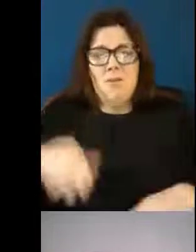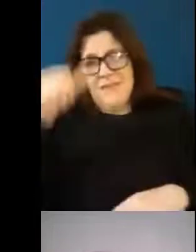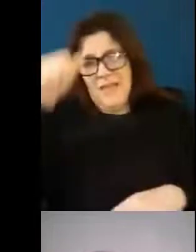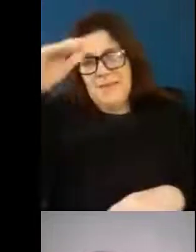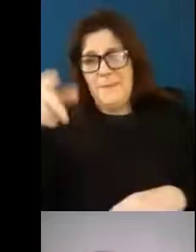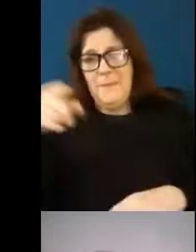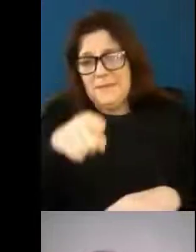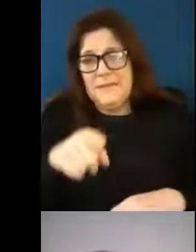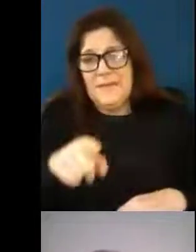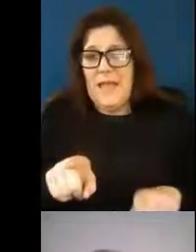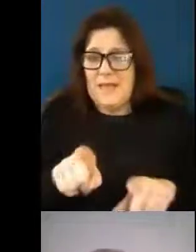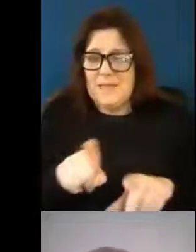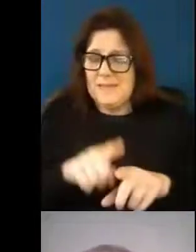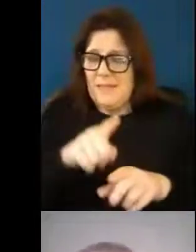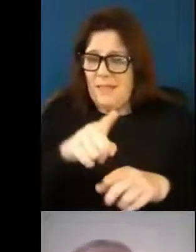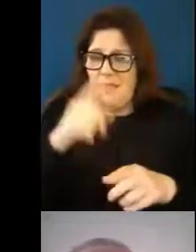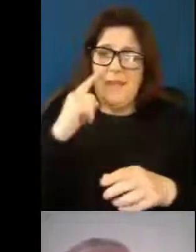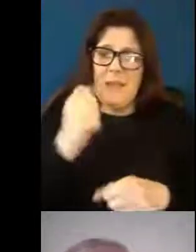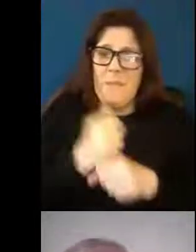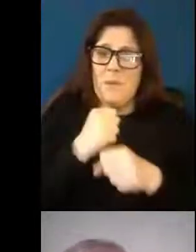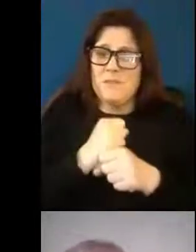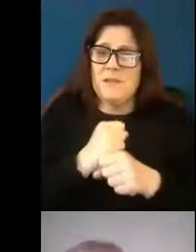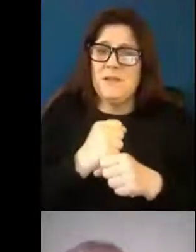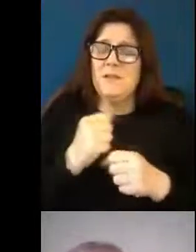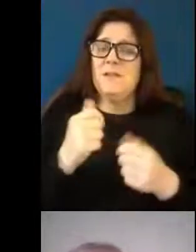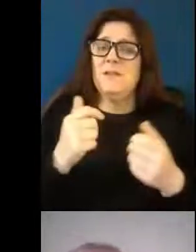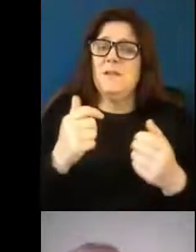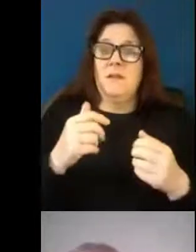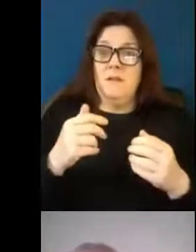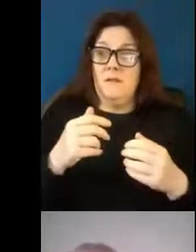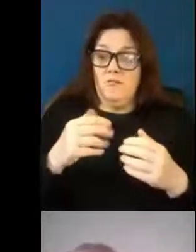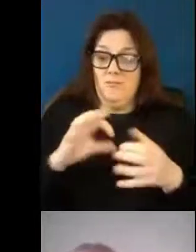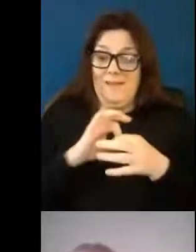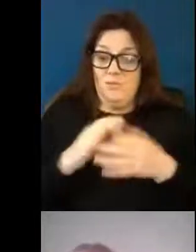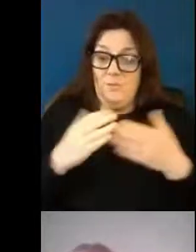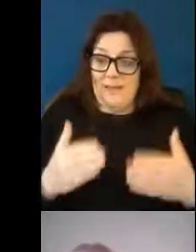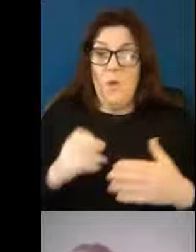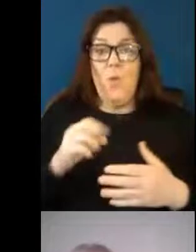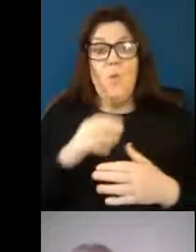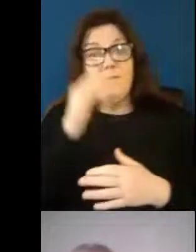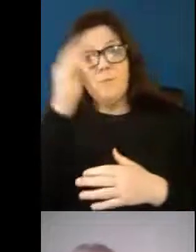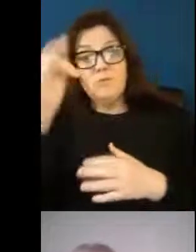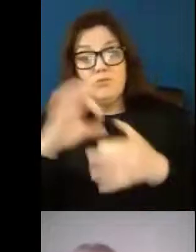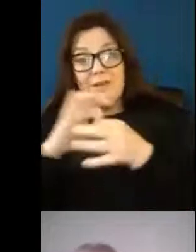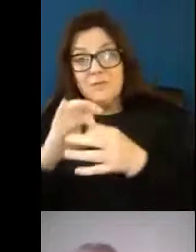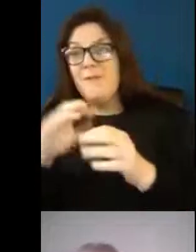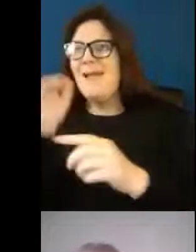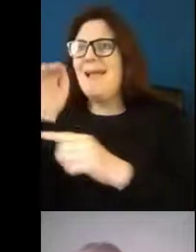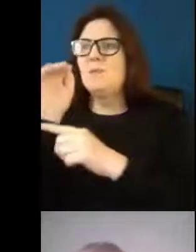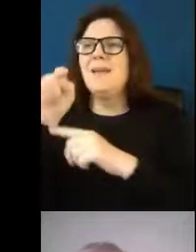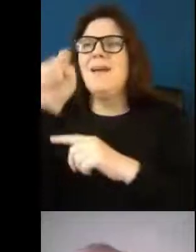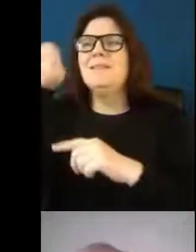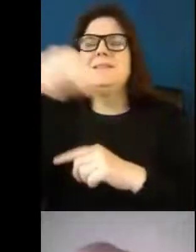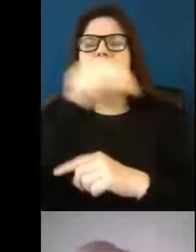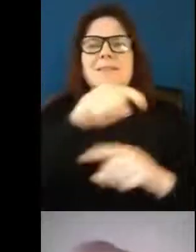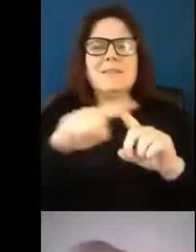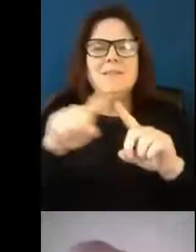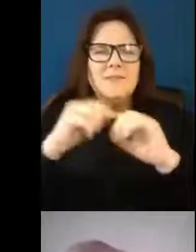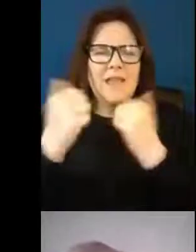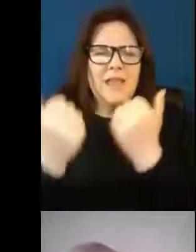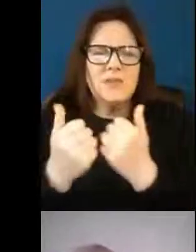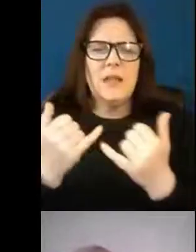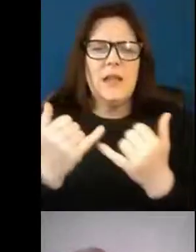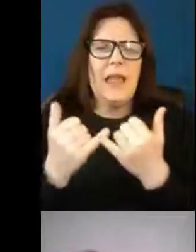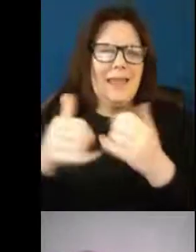also thinking about your relationship and perhaps future relationship with external agencies or external organizations, such